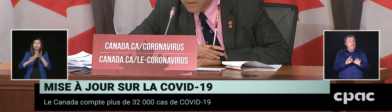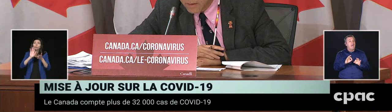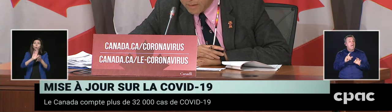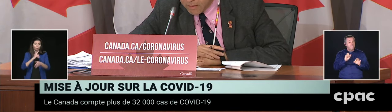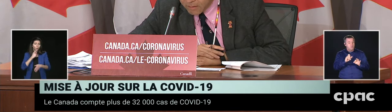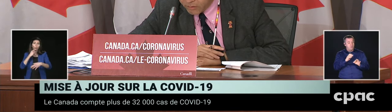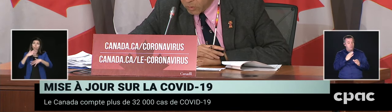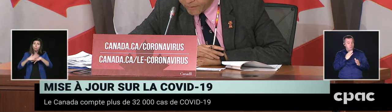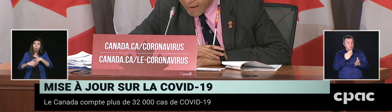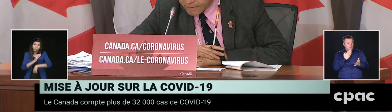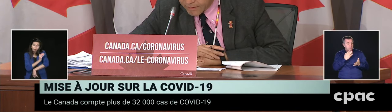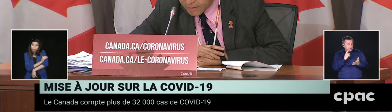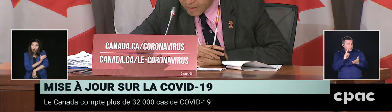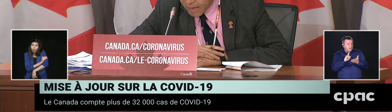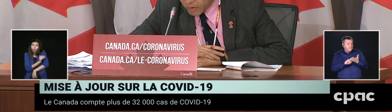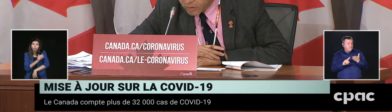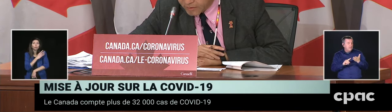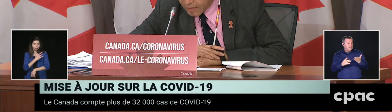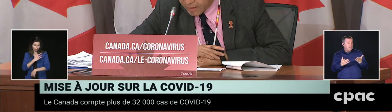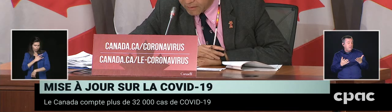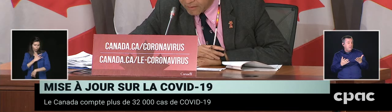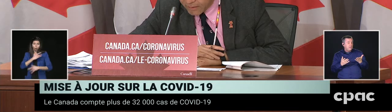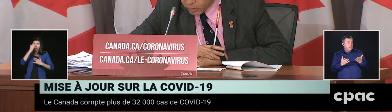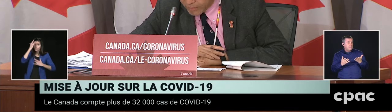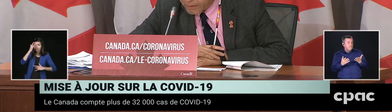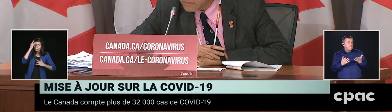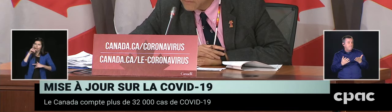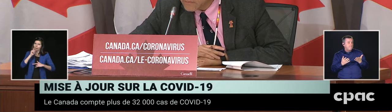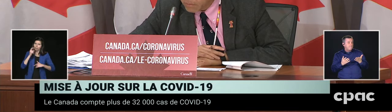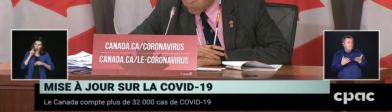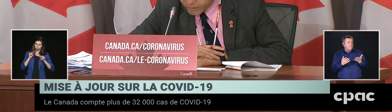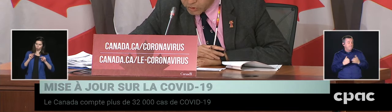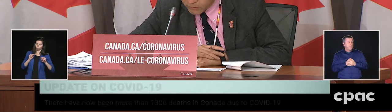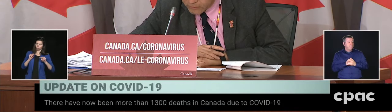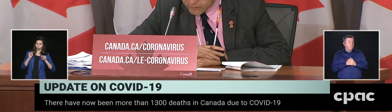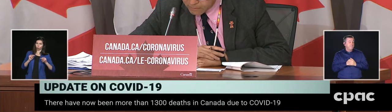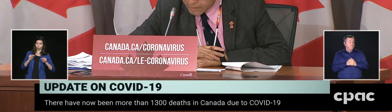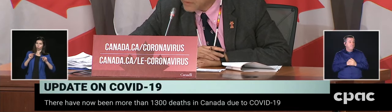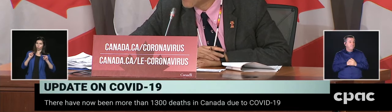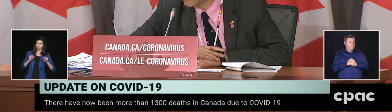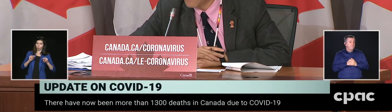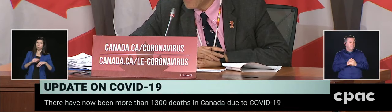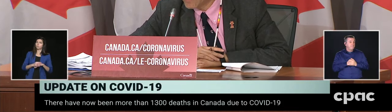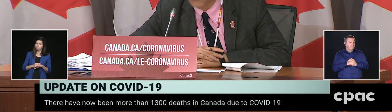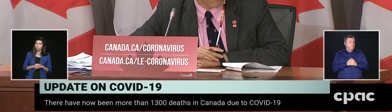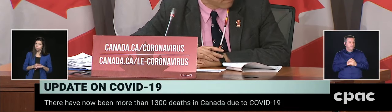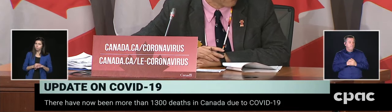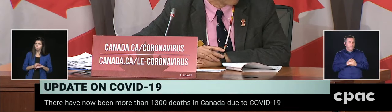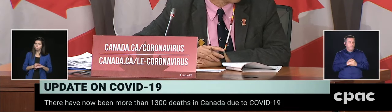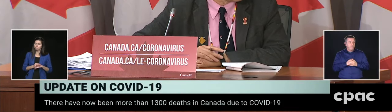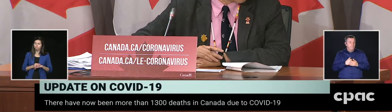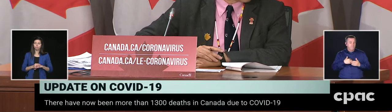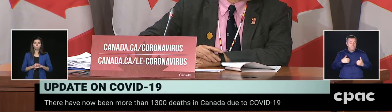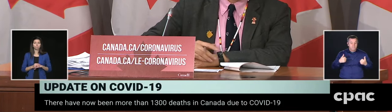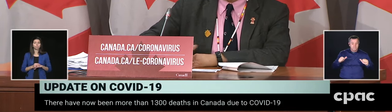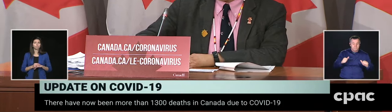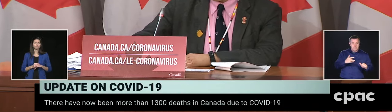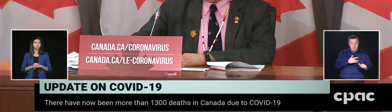well. So with that, I'm going to say Nakumik, Miigwech, merci et thank you.